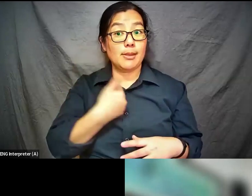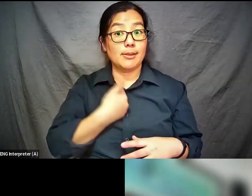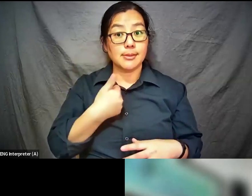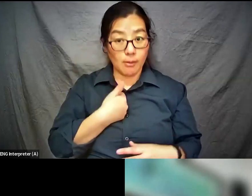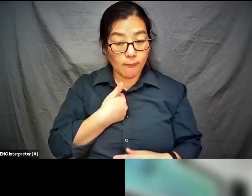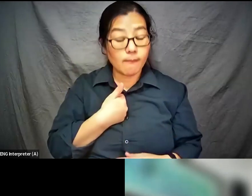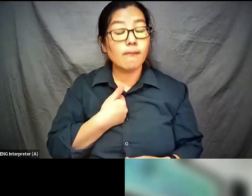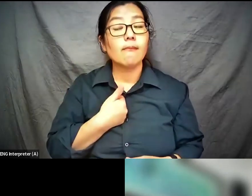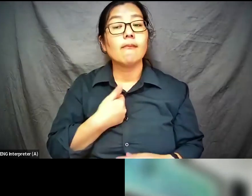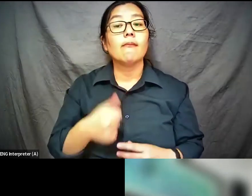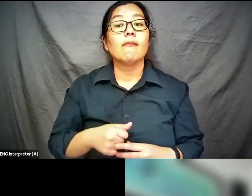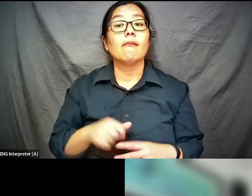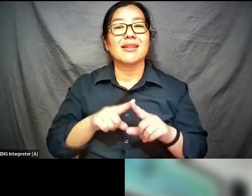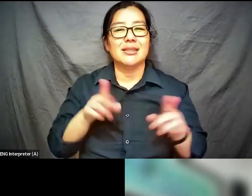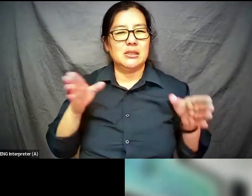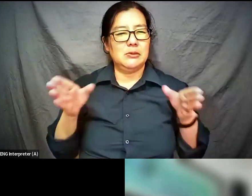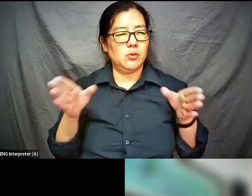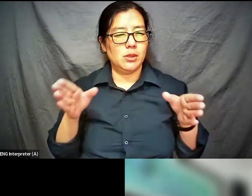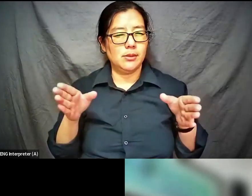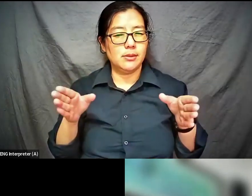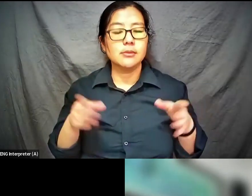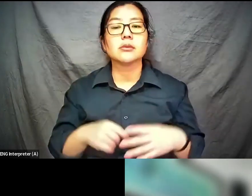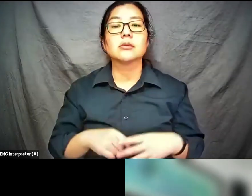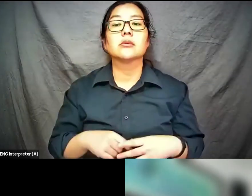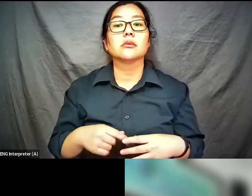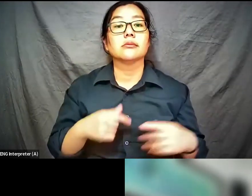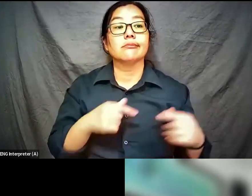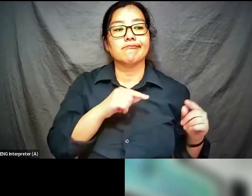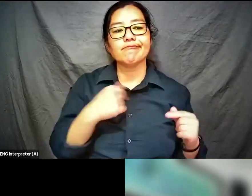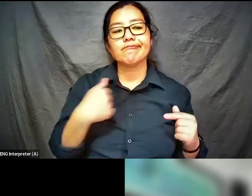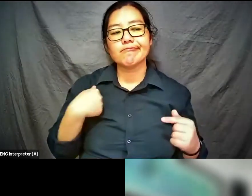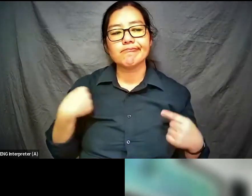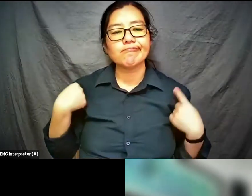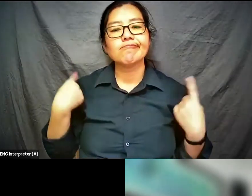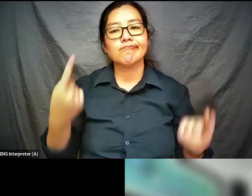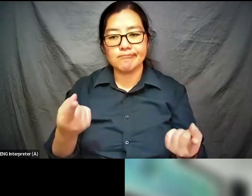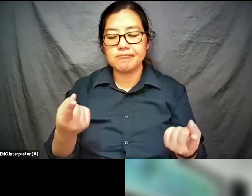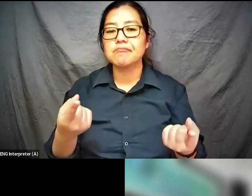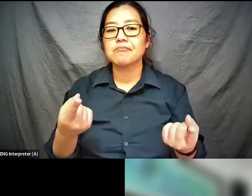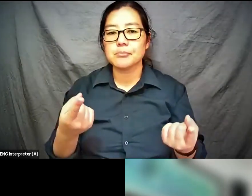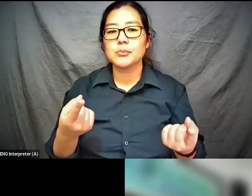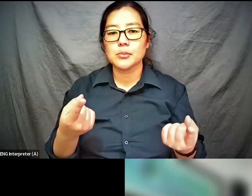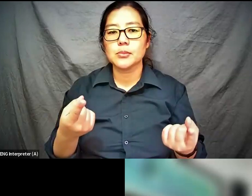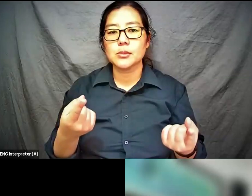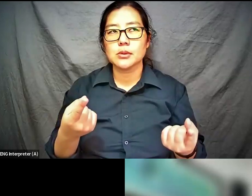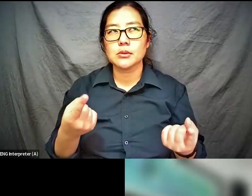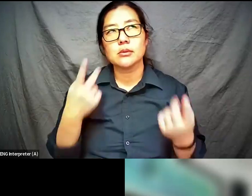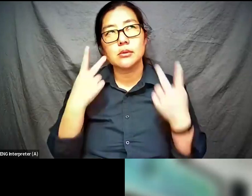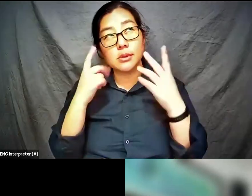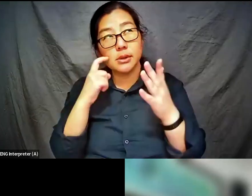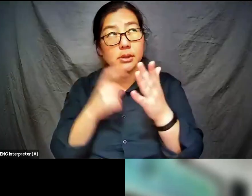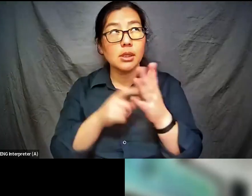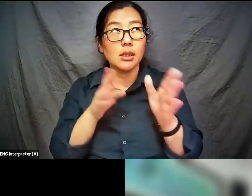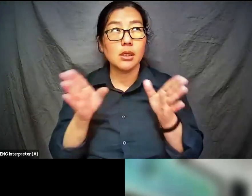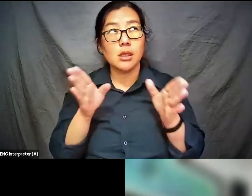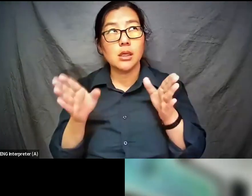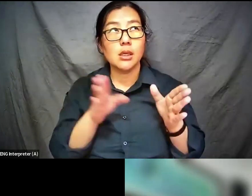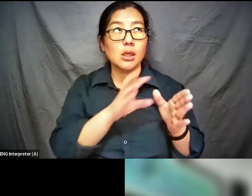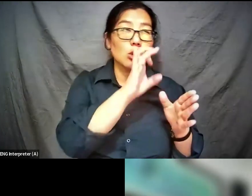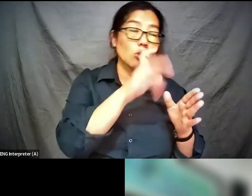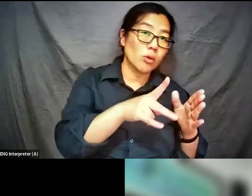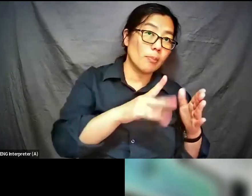online activism of Black women makes me think of the importance of physicality within the work that people do. So can you